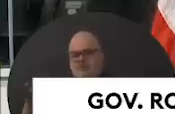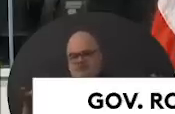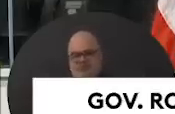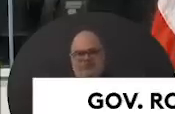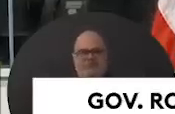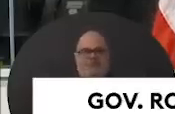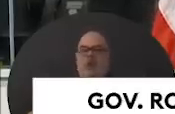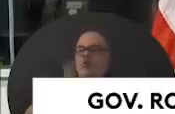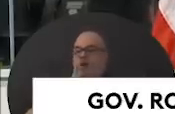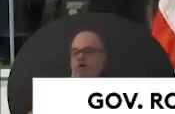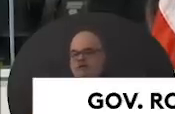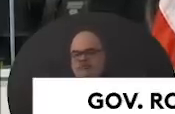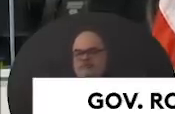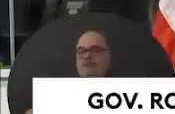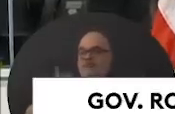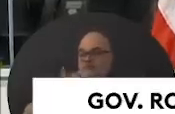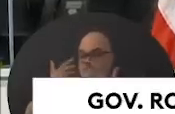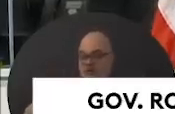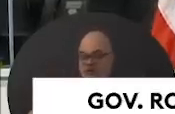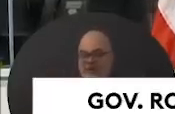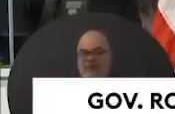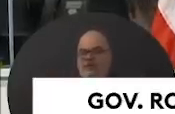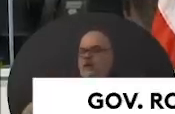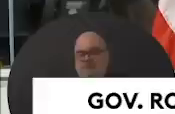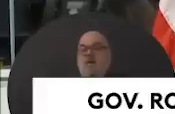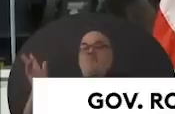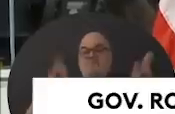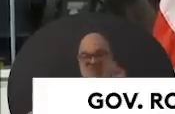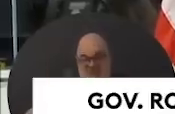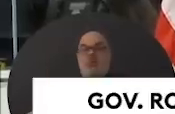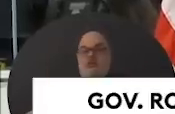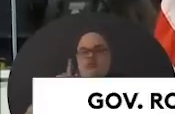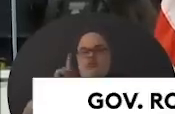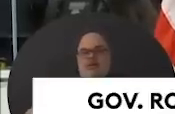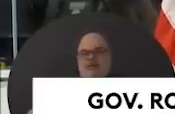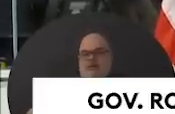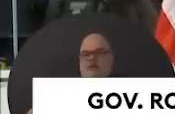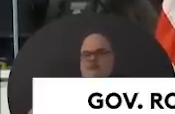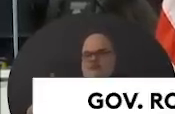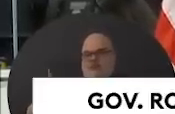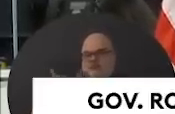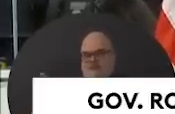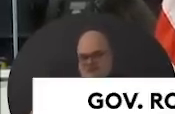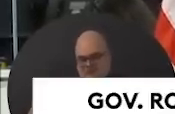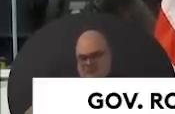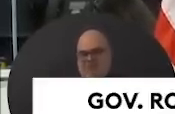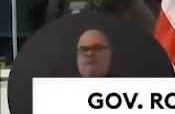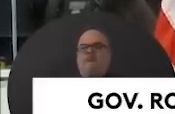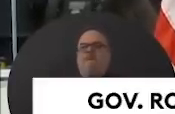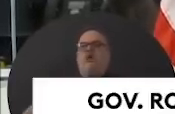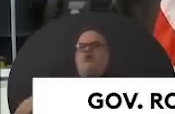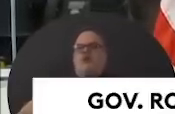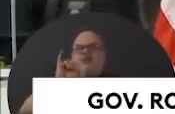water, generators, pumps, and emergency personnel. We are identifying potential logistical staging areas and working